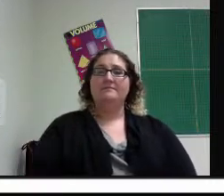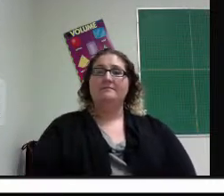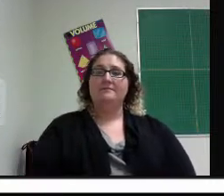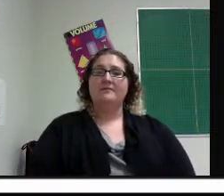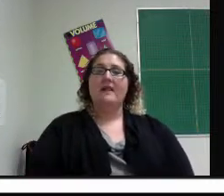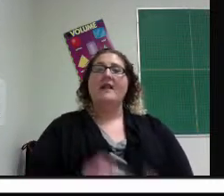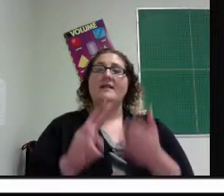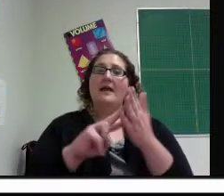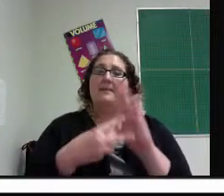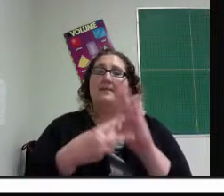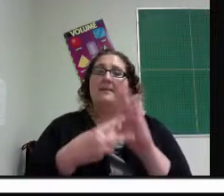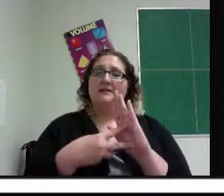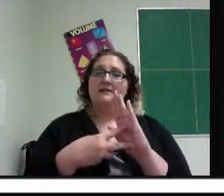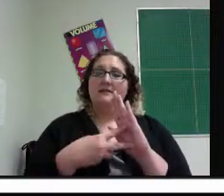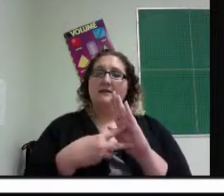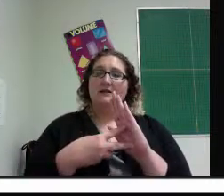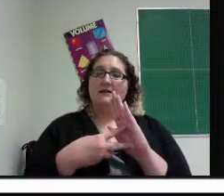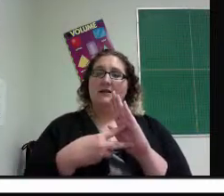means that segment